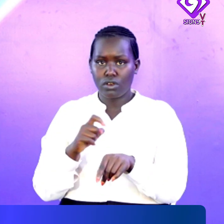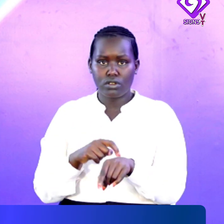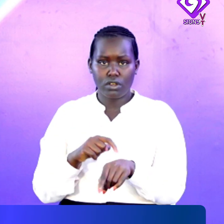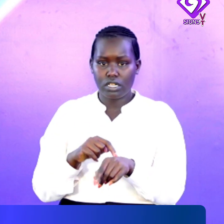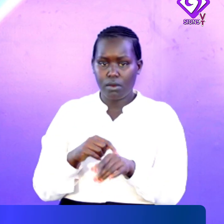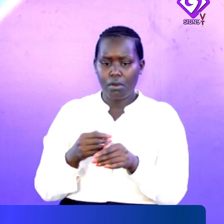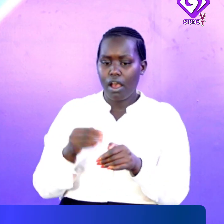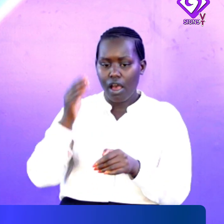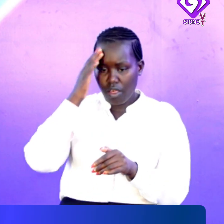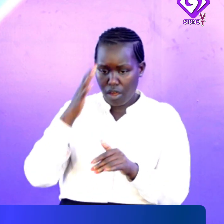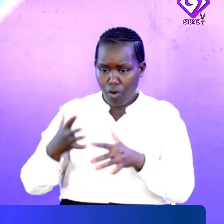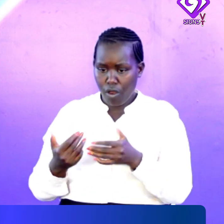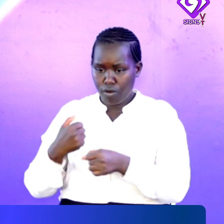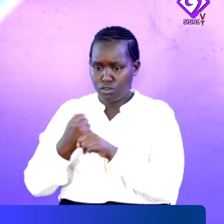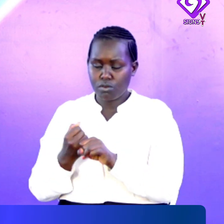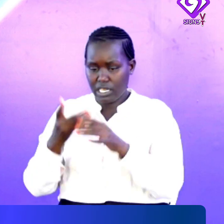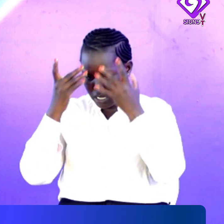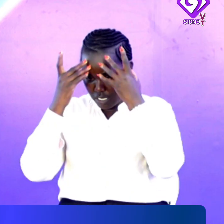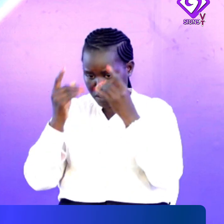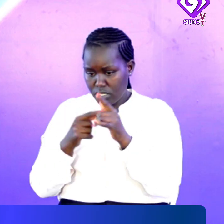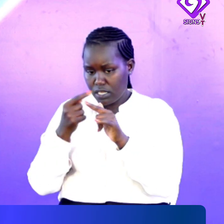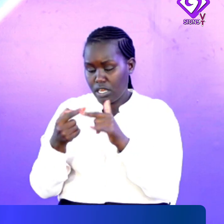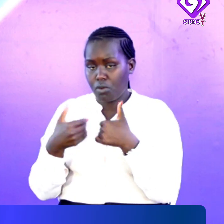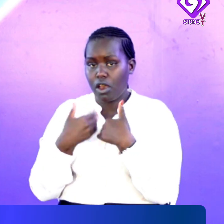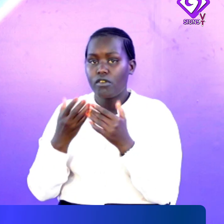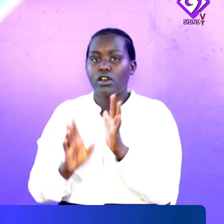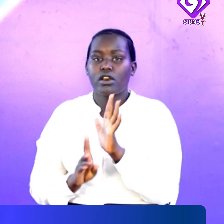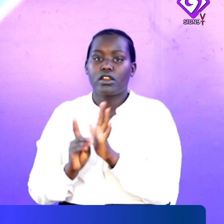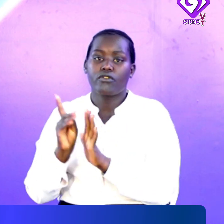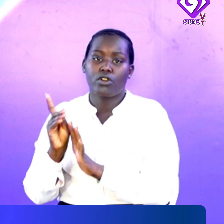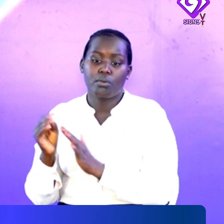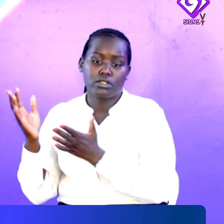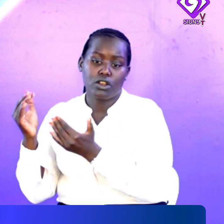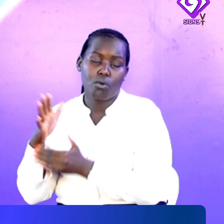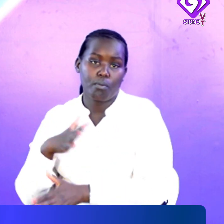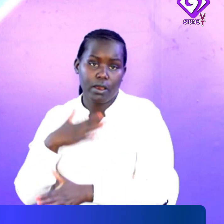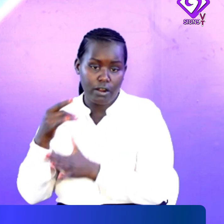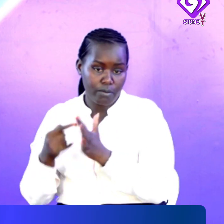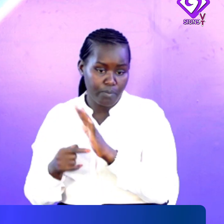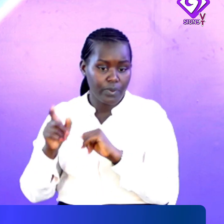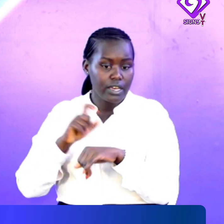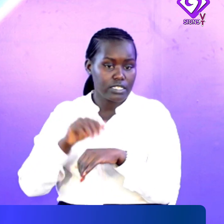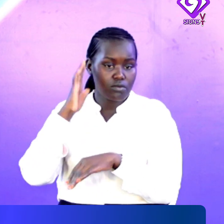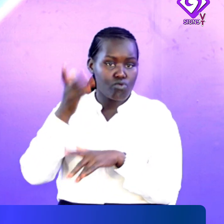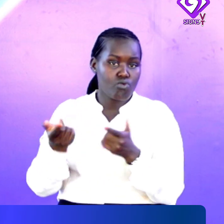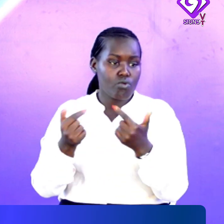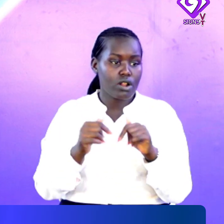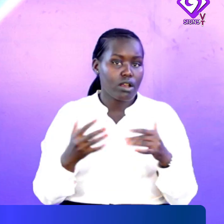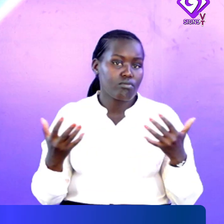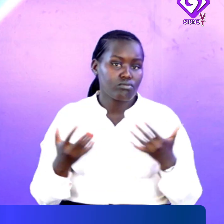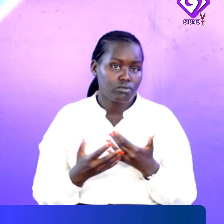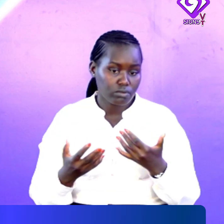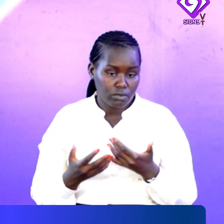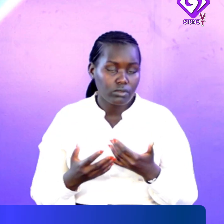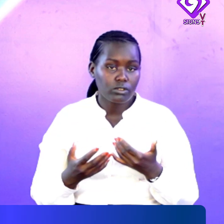to make that decision, that is when we shall have development. And in my hope is that time will come, and actually indeed